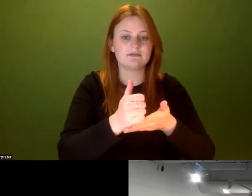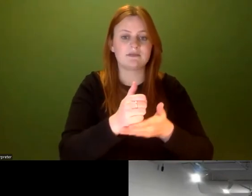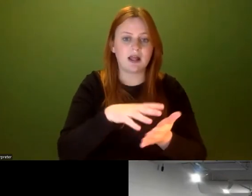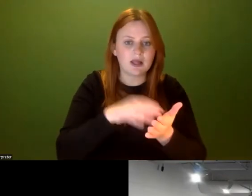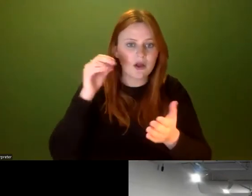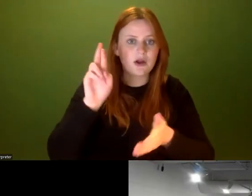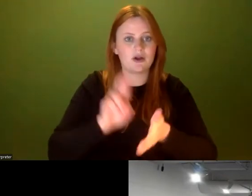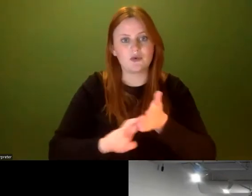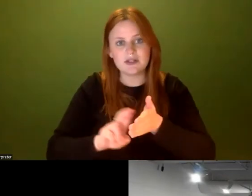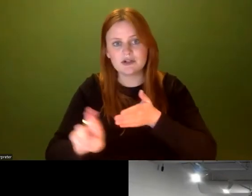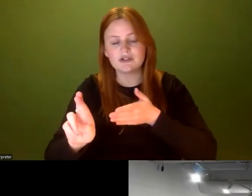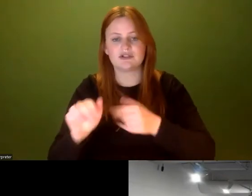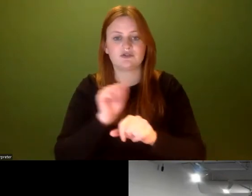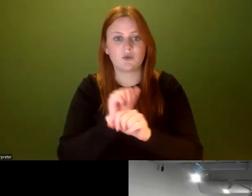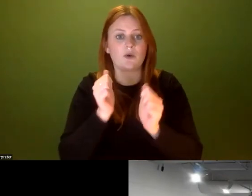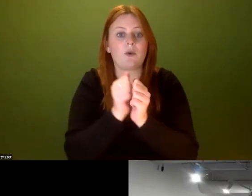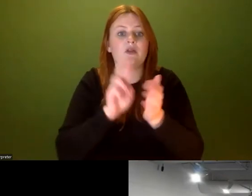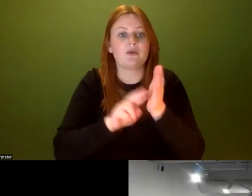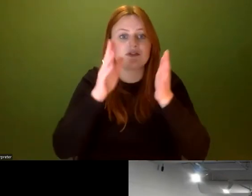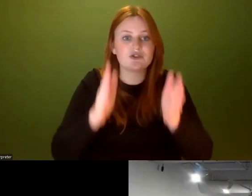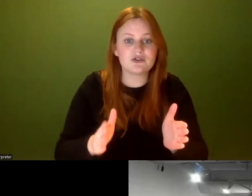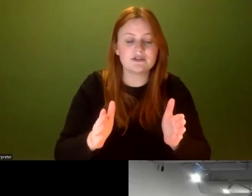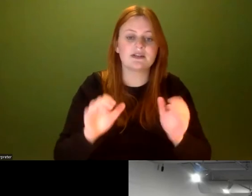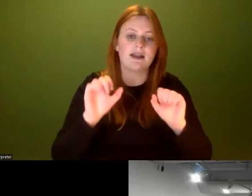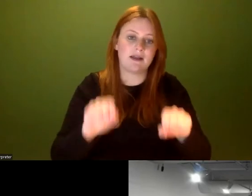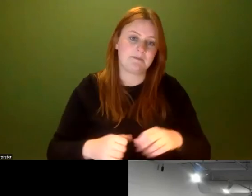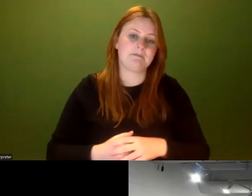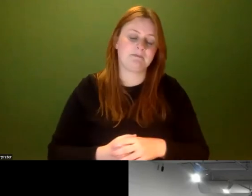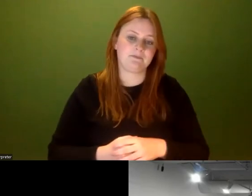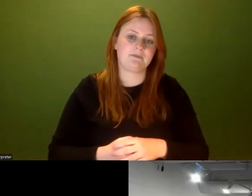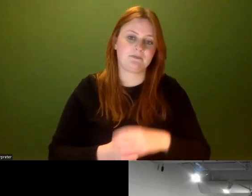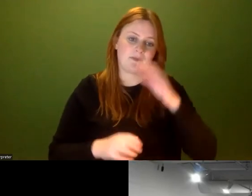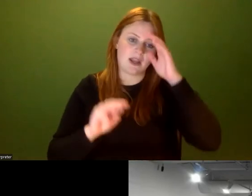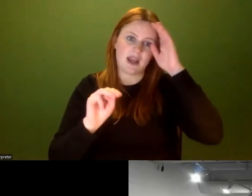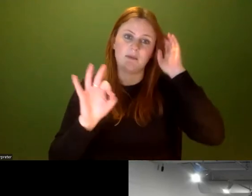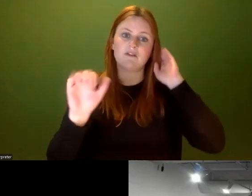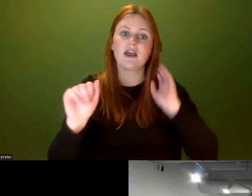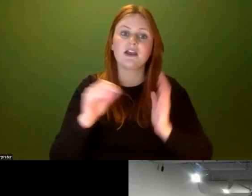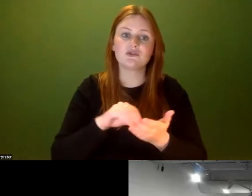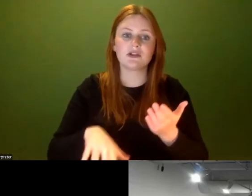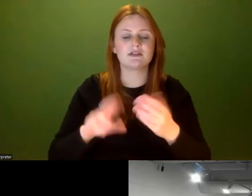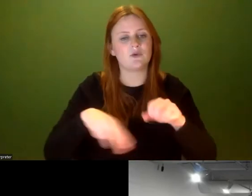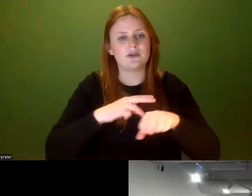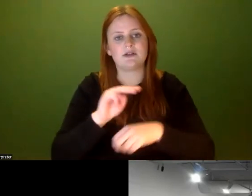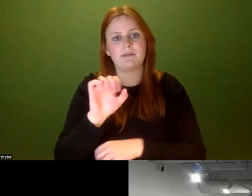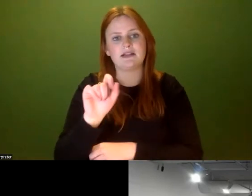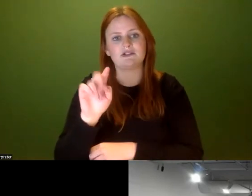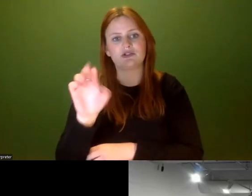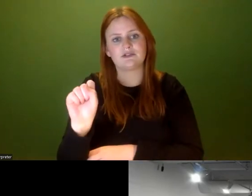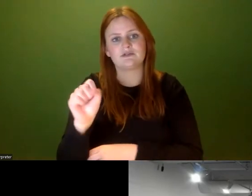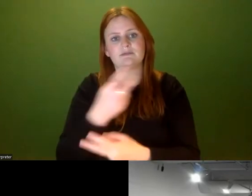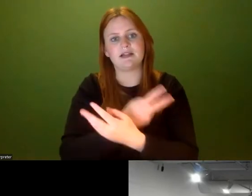research, work with researchers. And in the case of our MFA students, of course, the master's students are